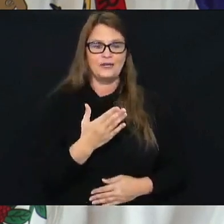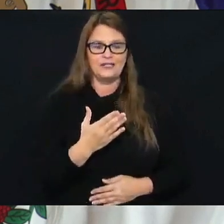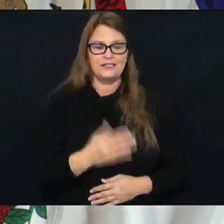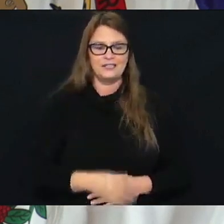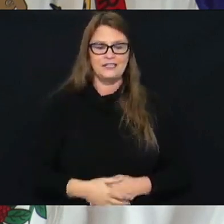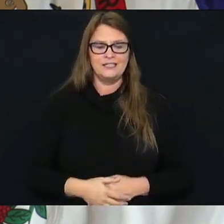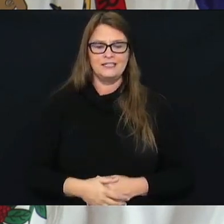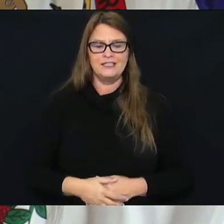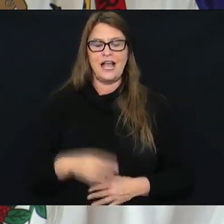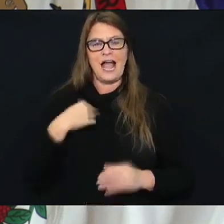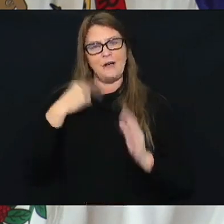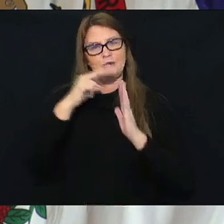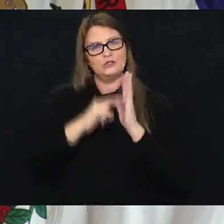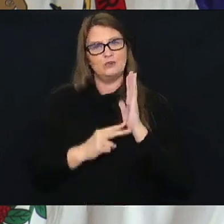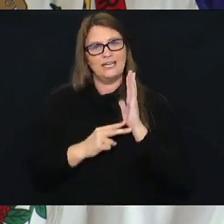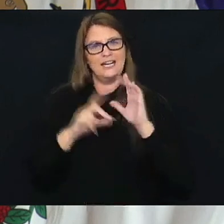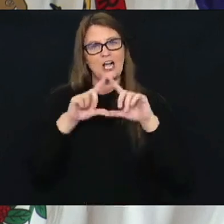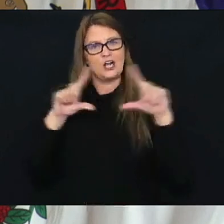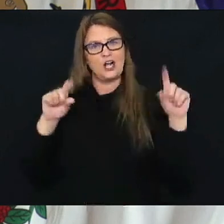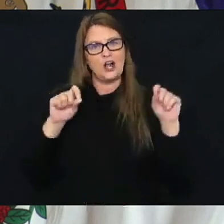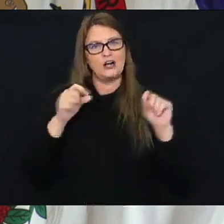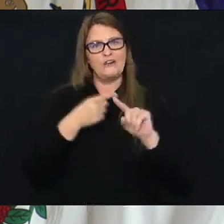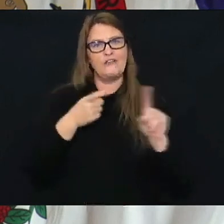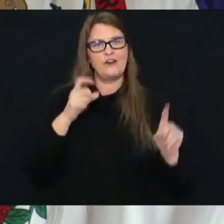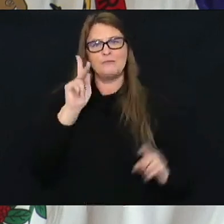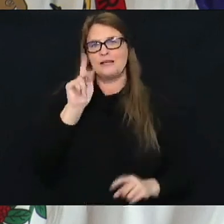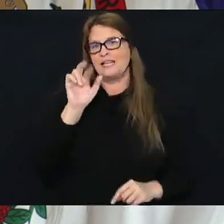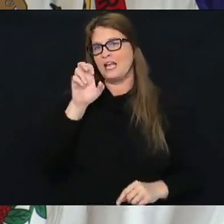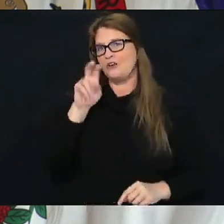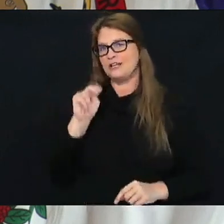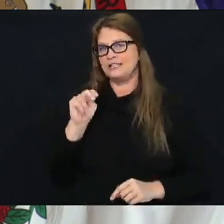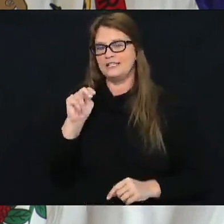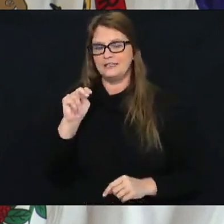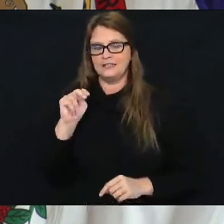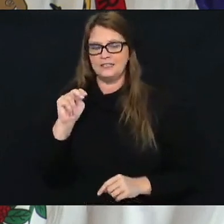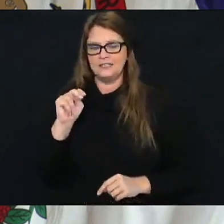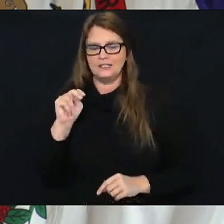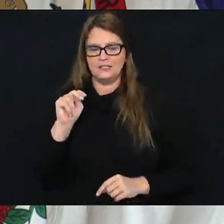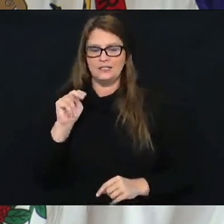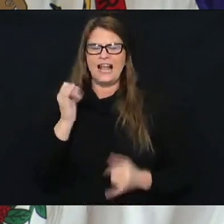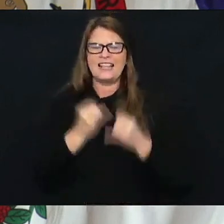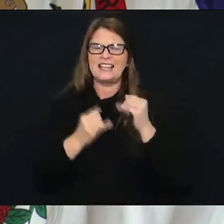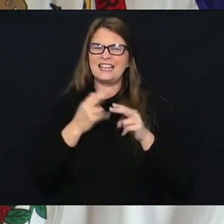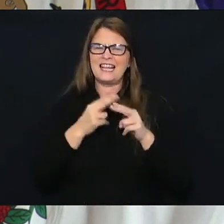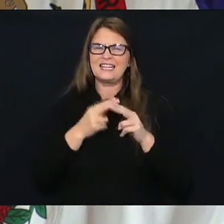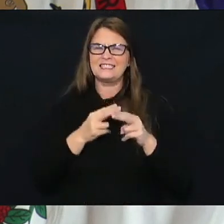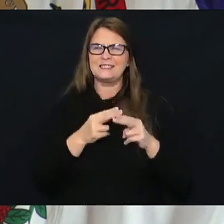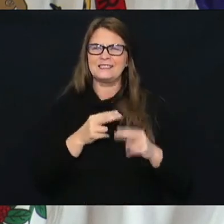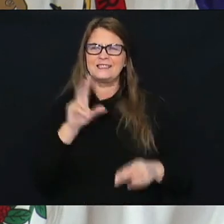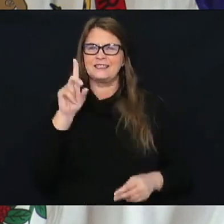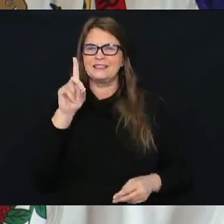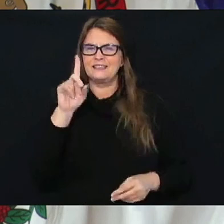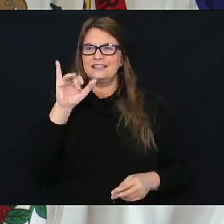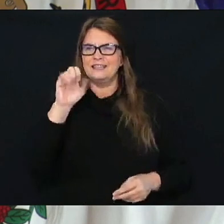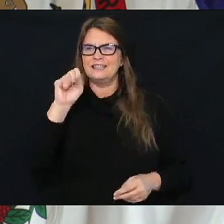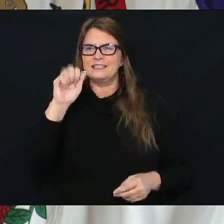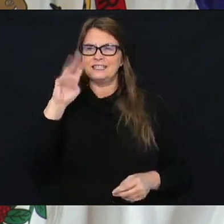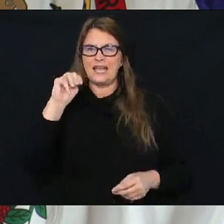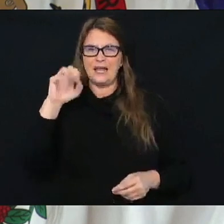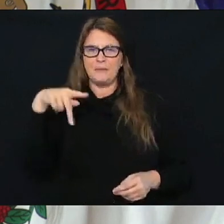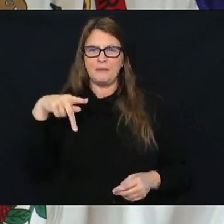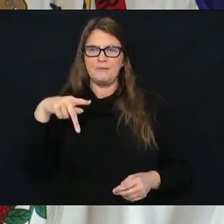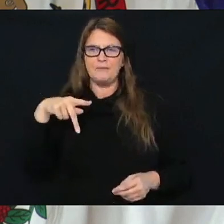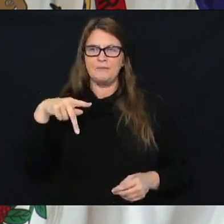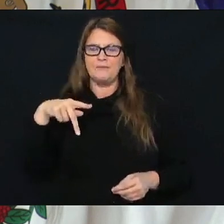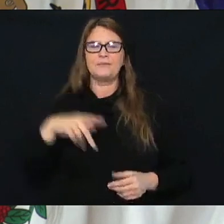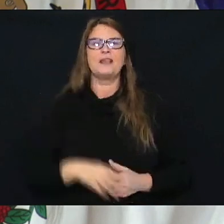sitting here right here reading a card from Karen, and I think it's Descamp,